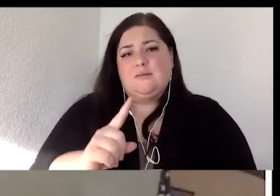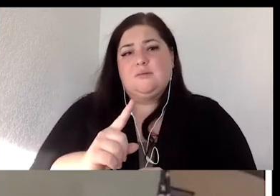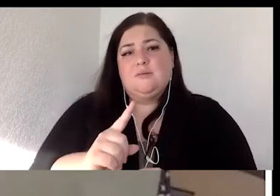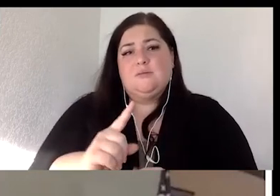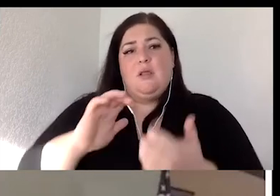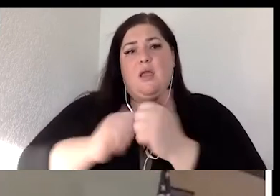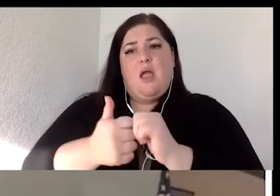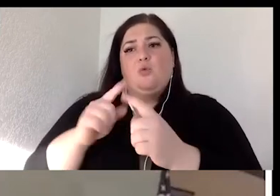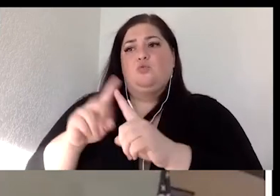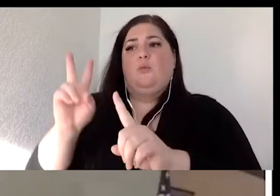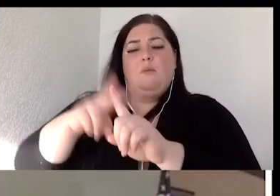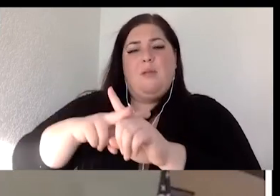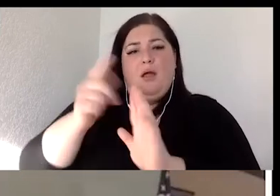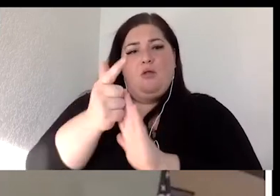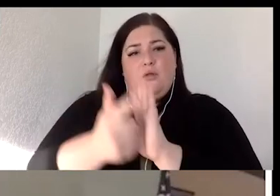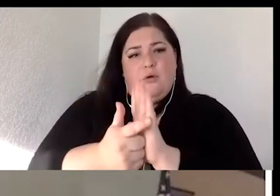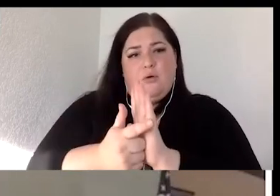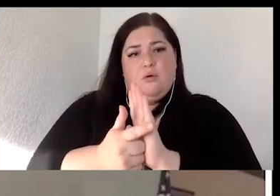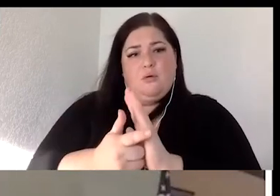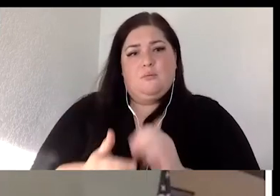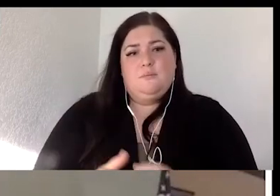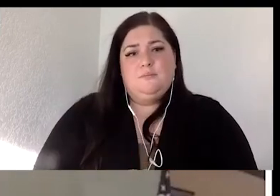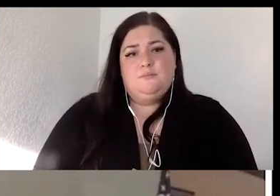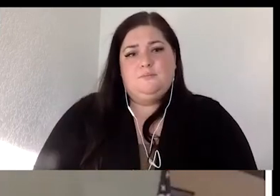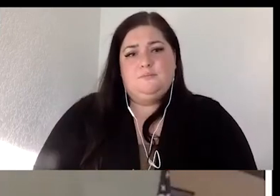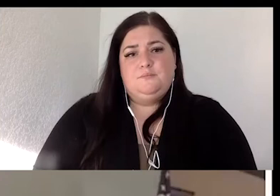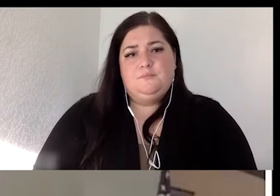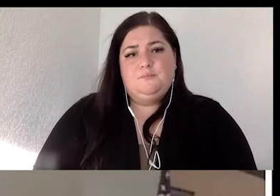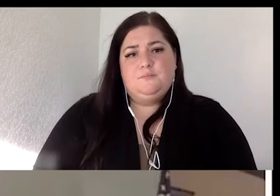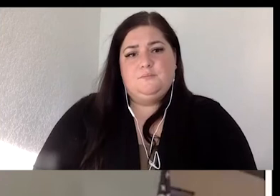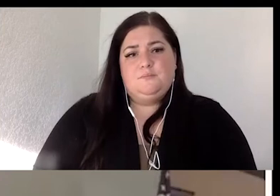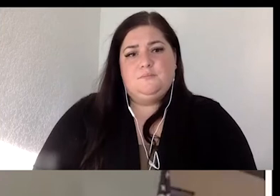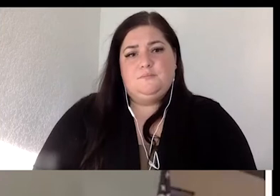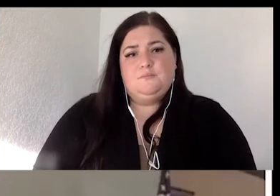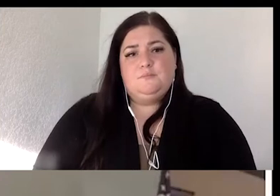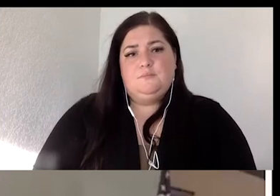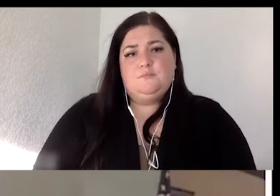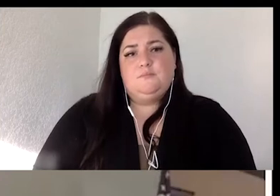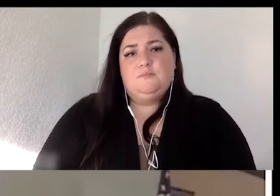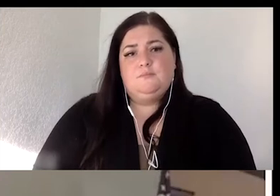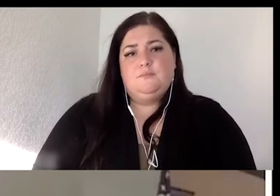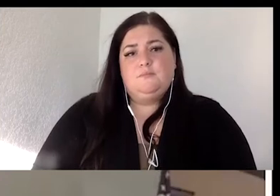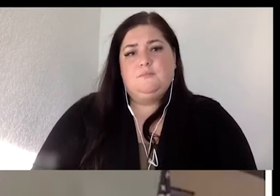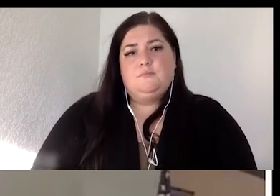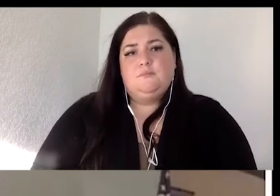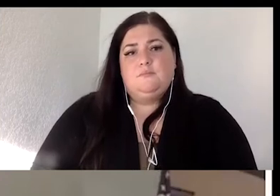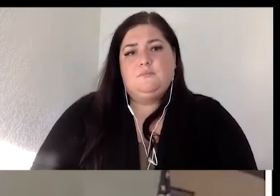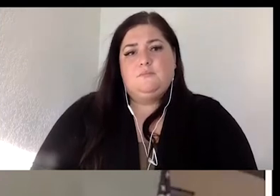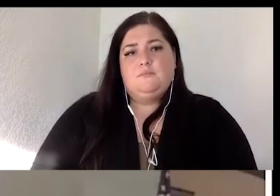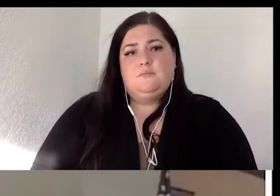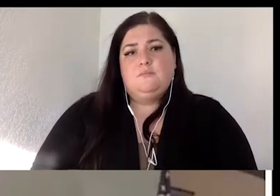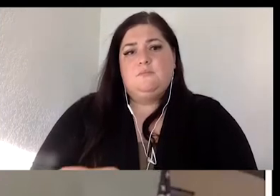to apply it to produce a just outcome. What I found as prosecuting